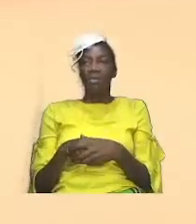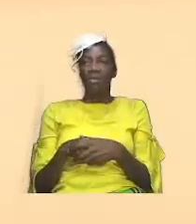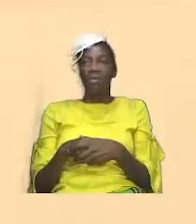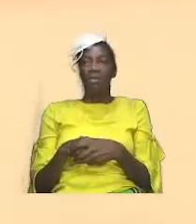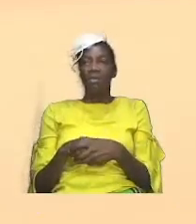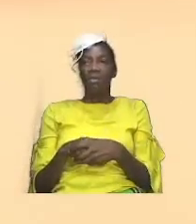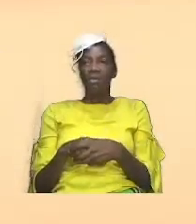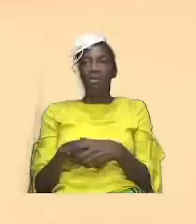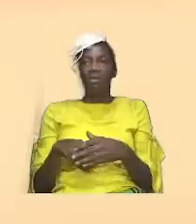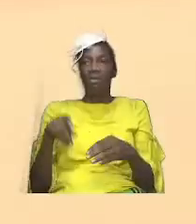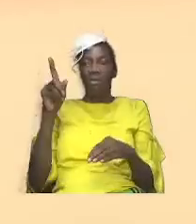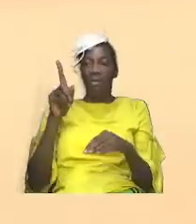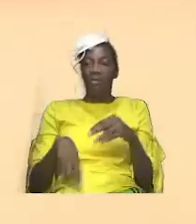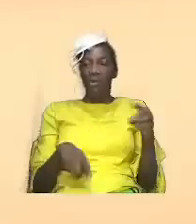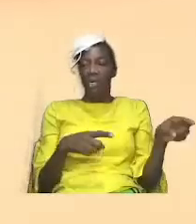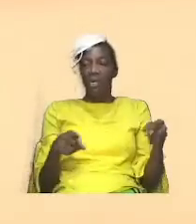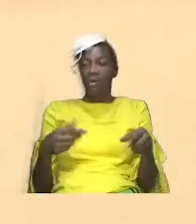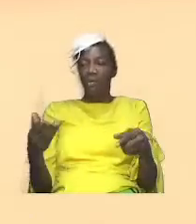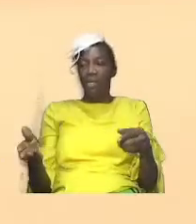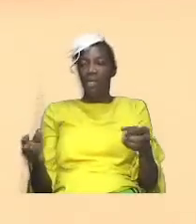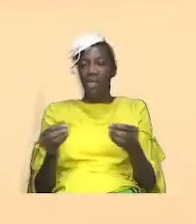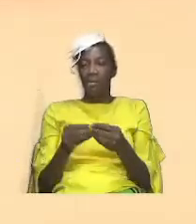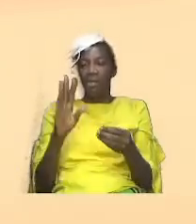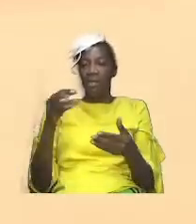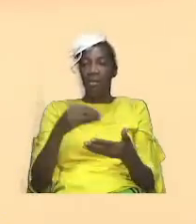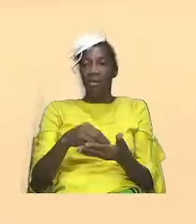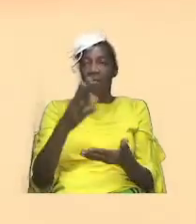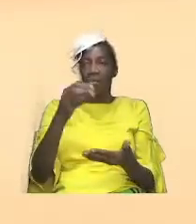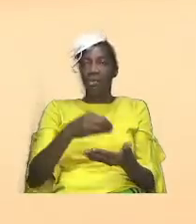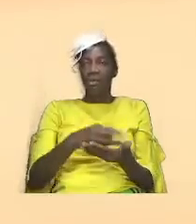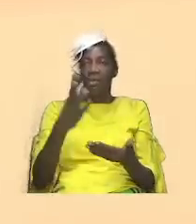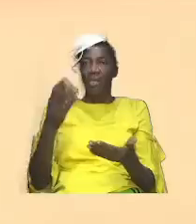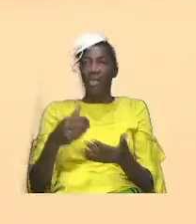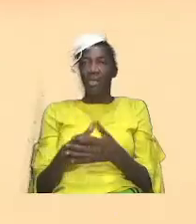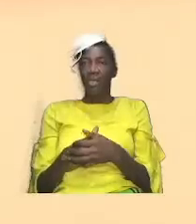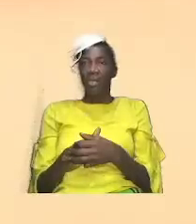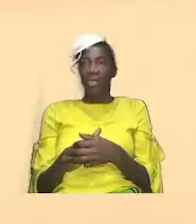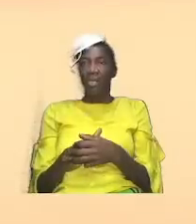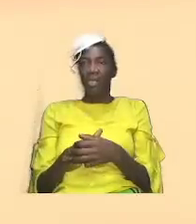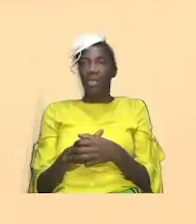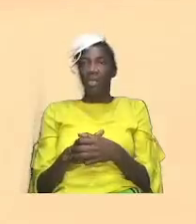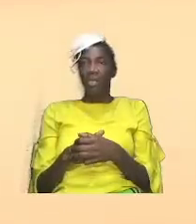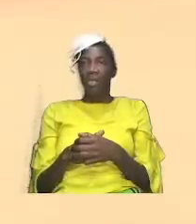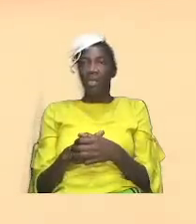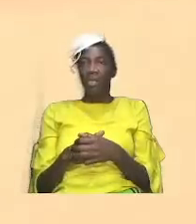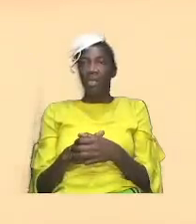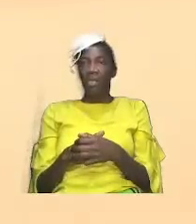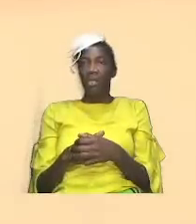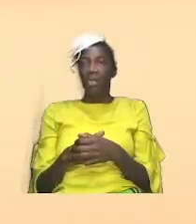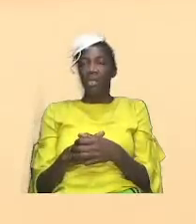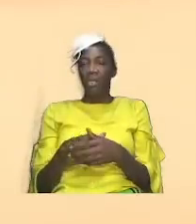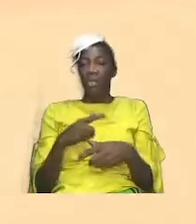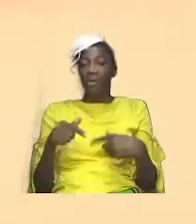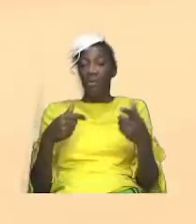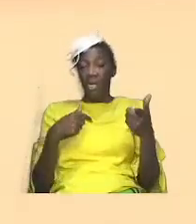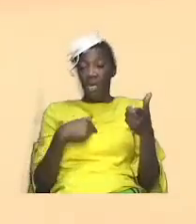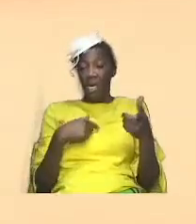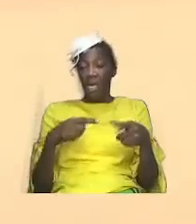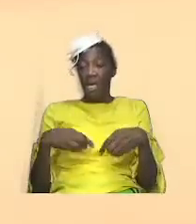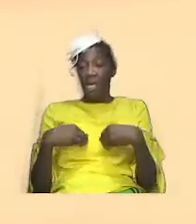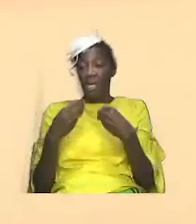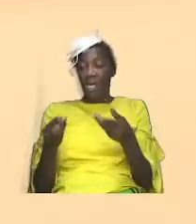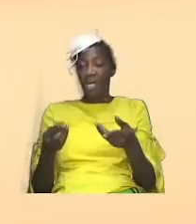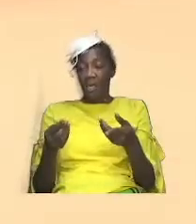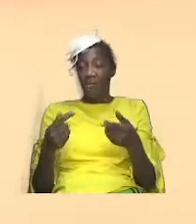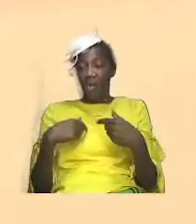We can't do anything with your money, really. But it's not about the money. And when I give, I want to make sure